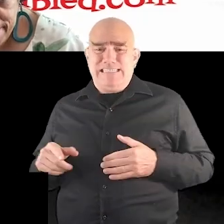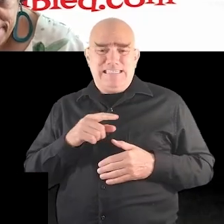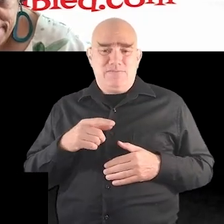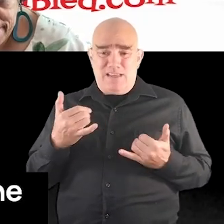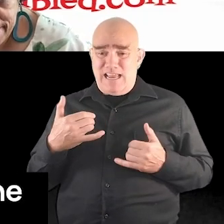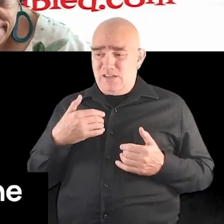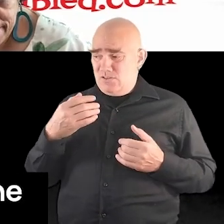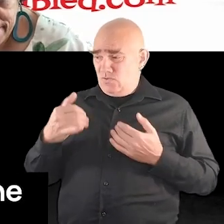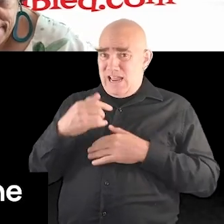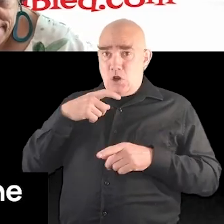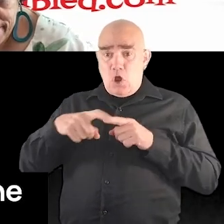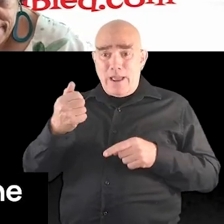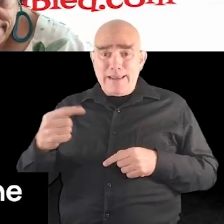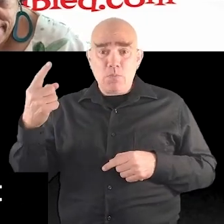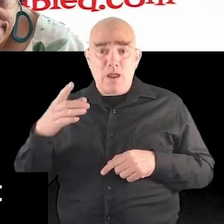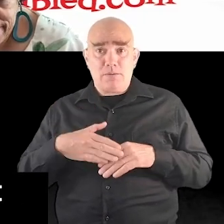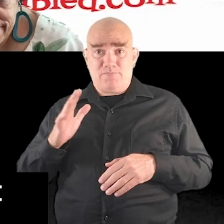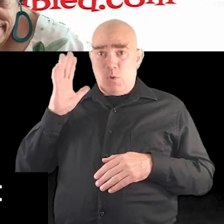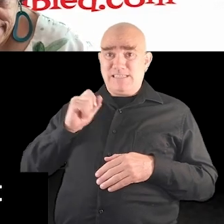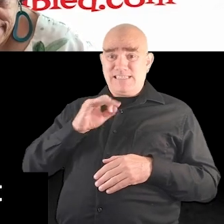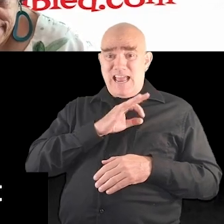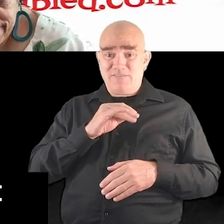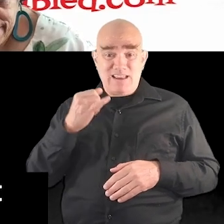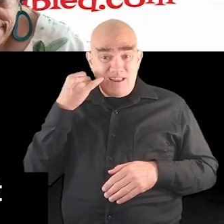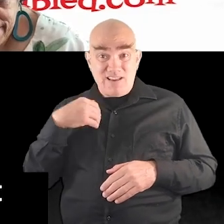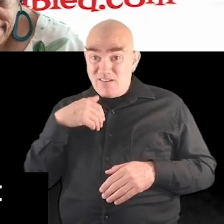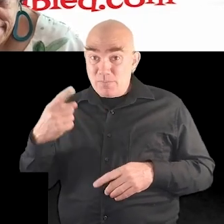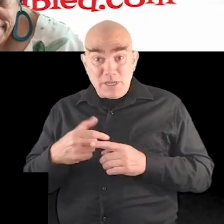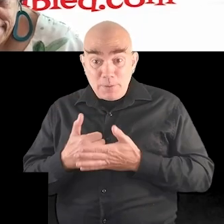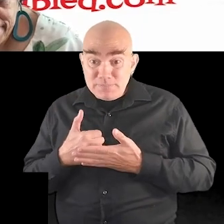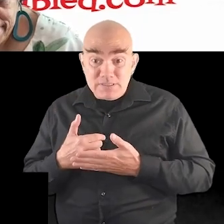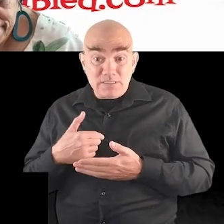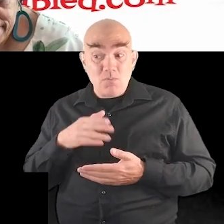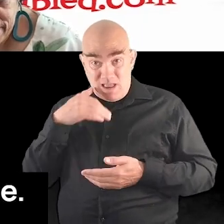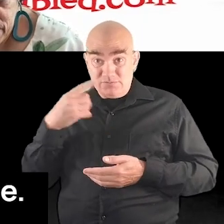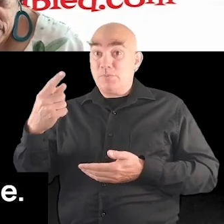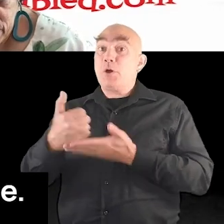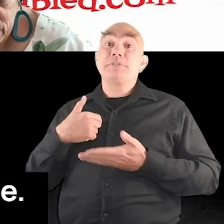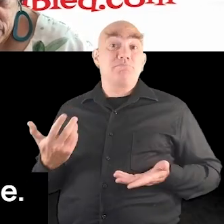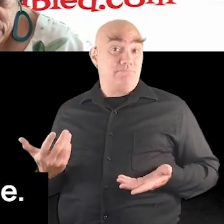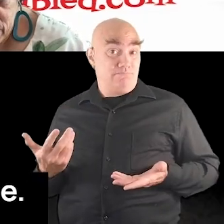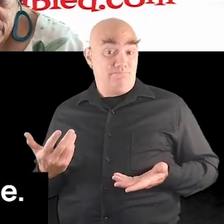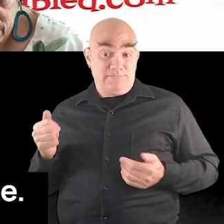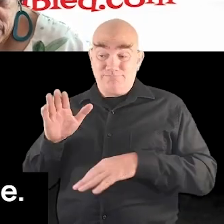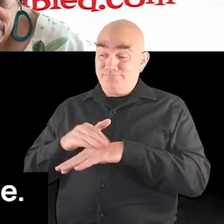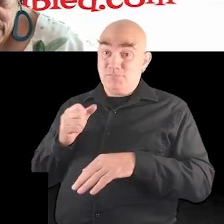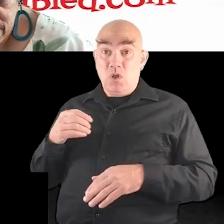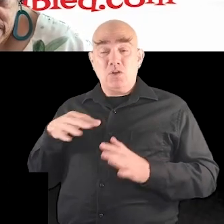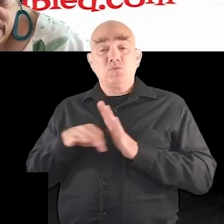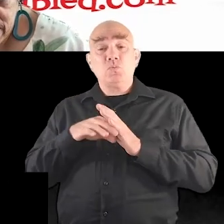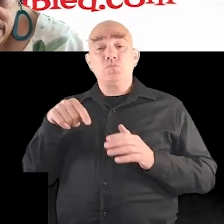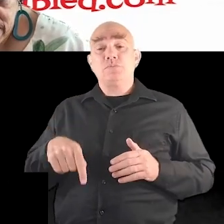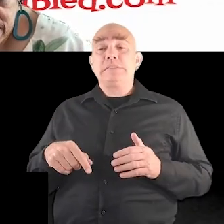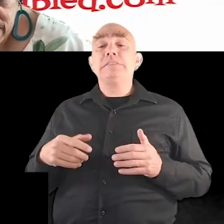my residents. Right now, today, I can call any one of my former staff, and if I didn't have someone to help me, I'm going to have someone to help me.